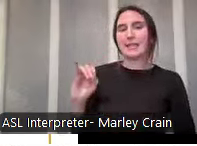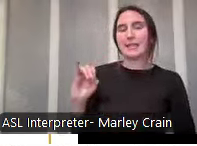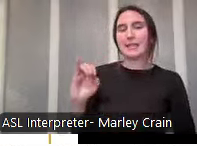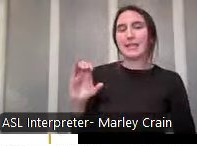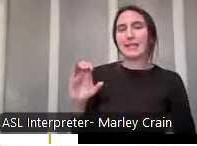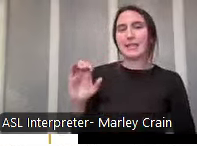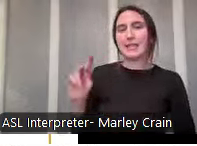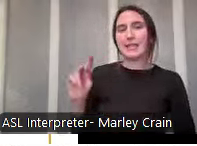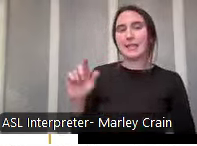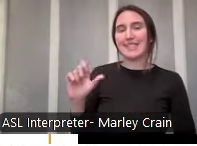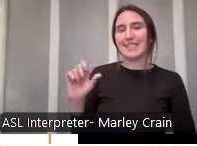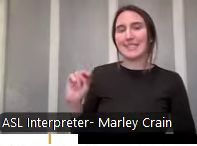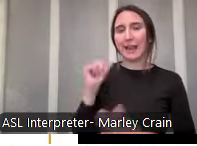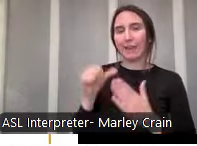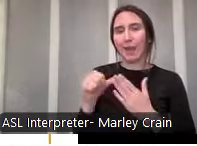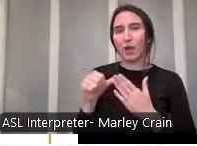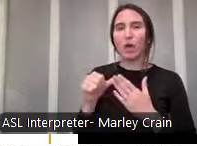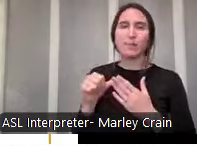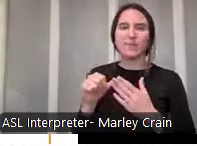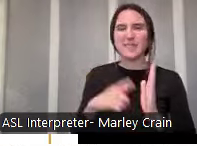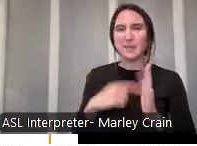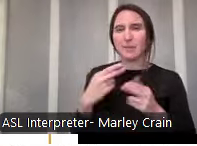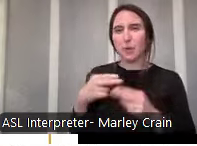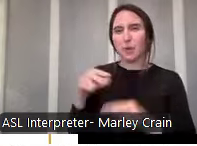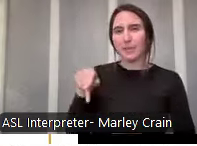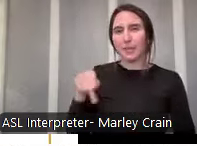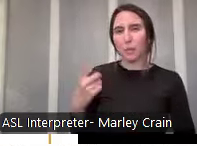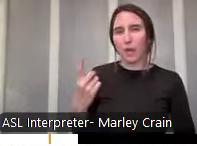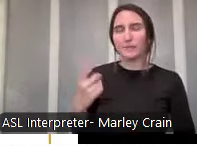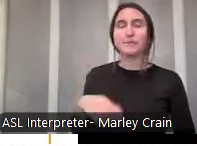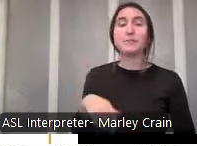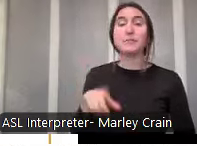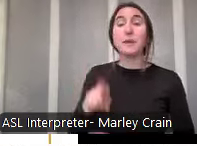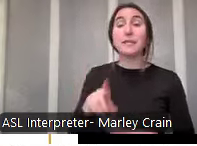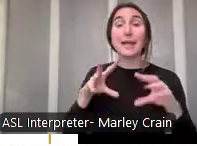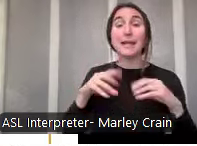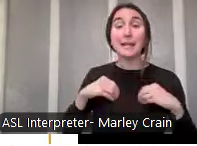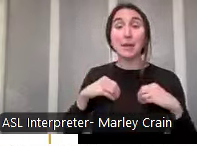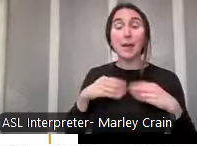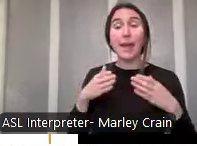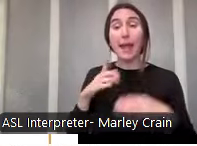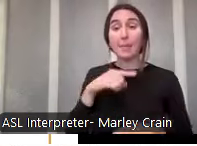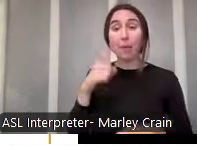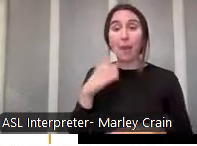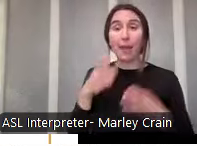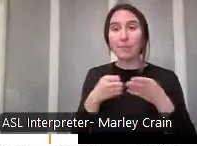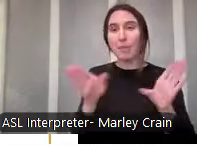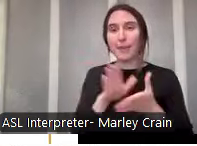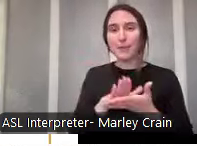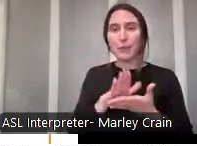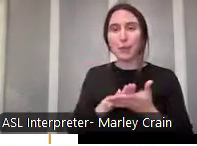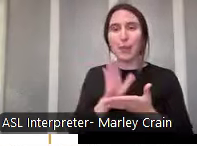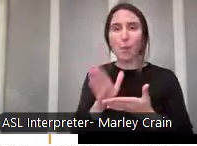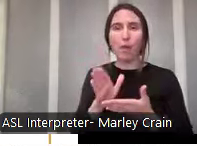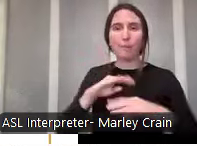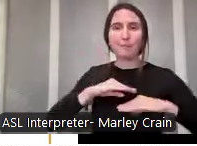for a non-public school. You have to be accepted by a non-public school that can meet your child's IEP, the classification,